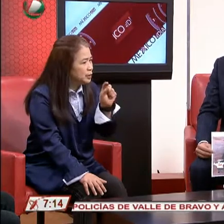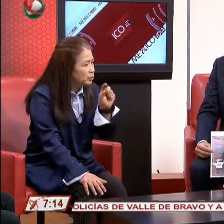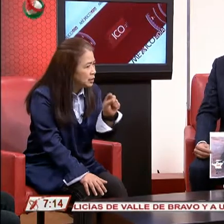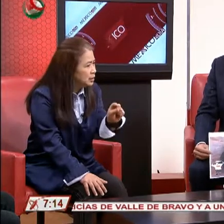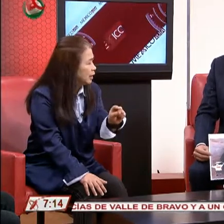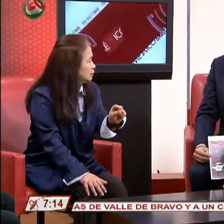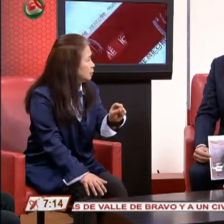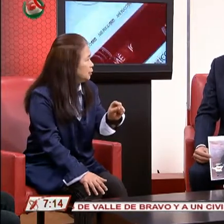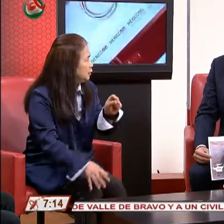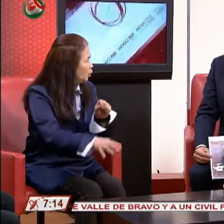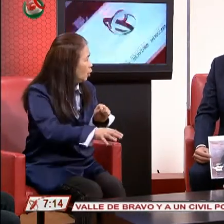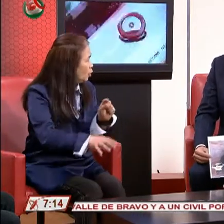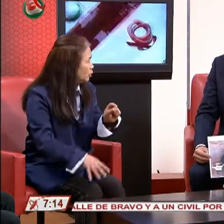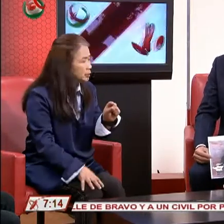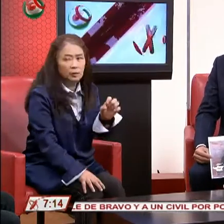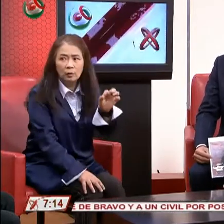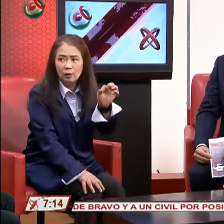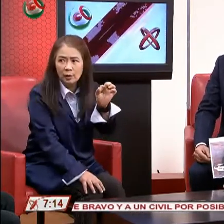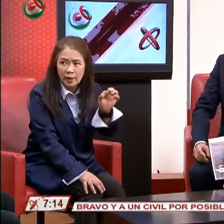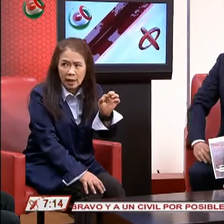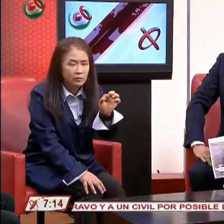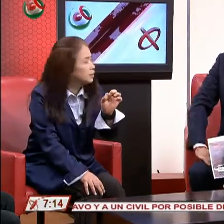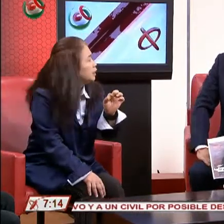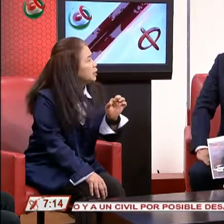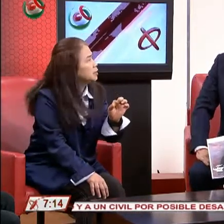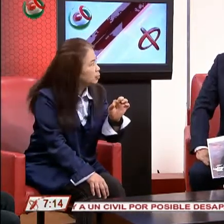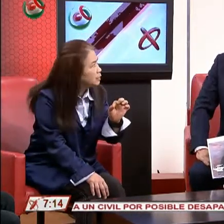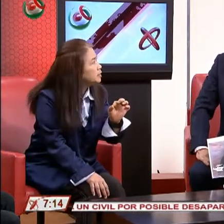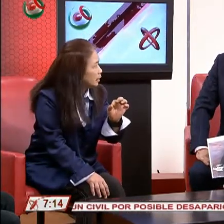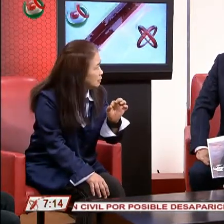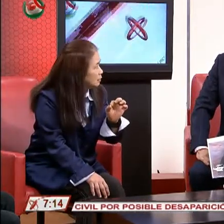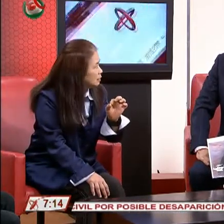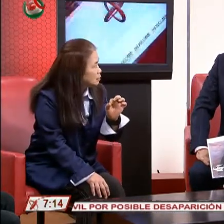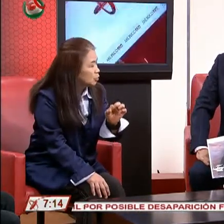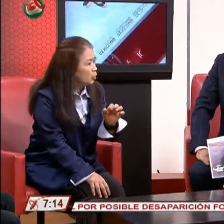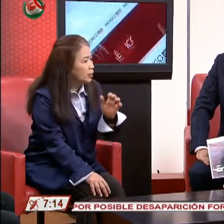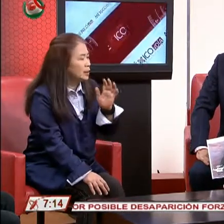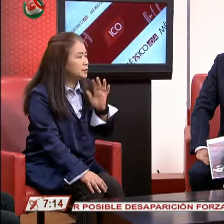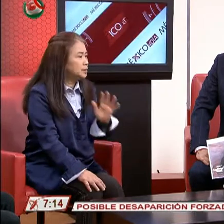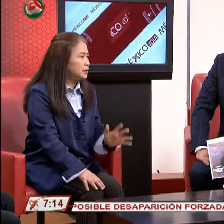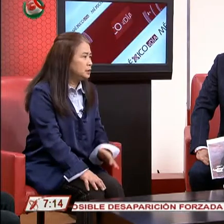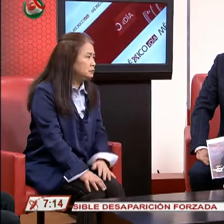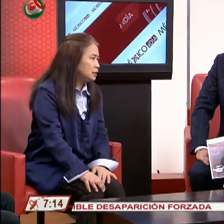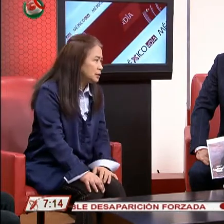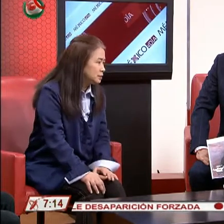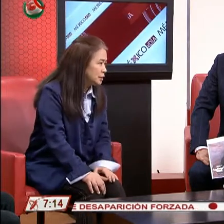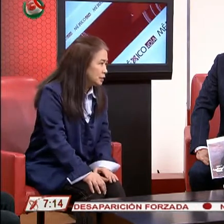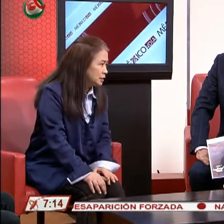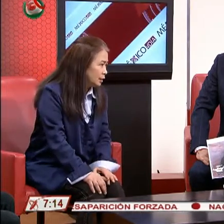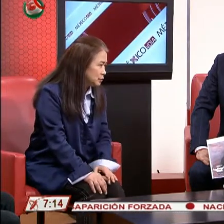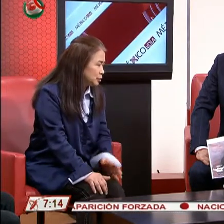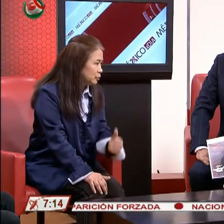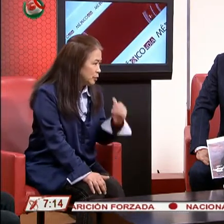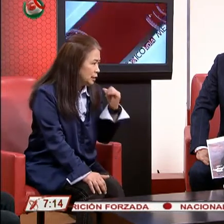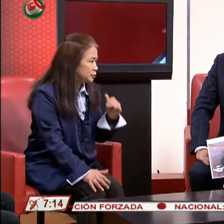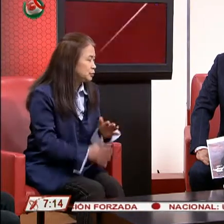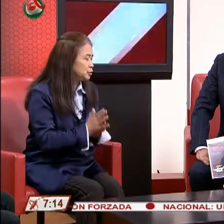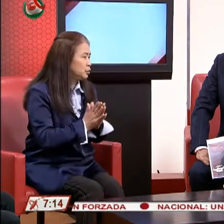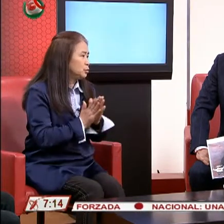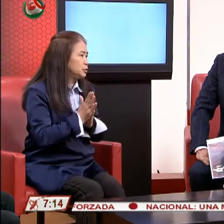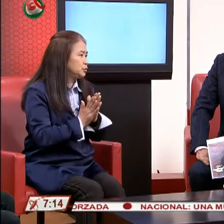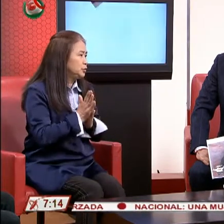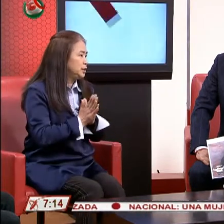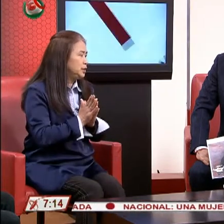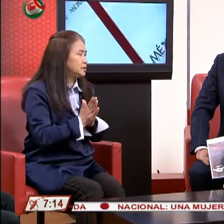hole in the meridian, hole or cave in the meridian. So when I studied the first year, that